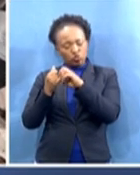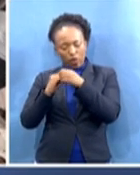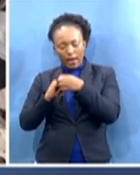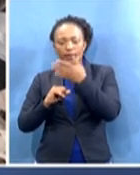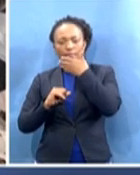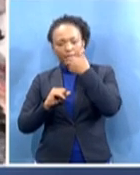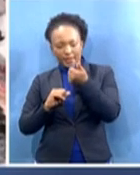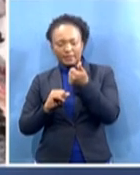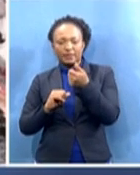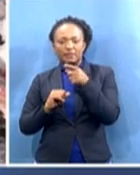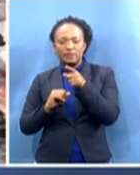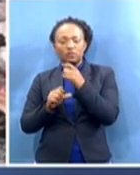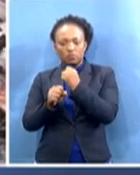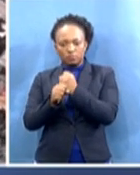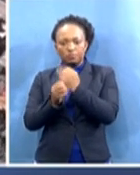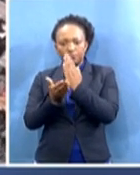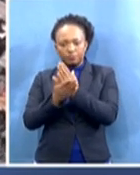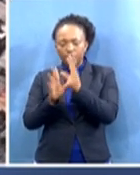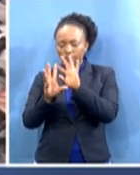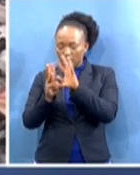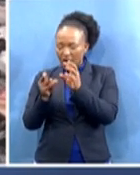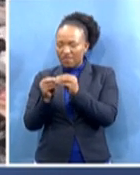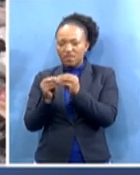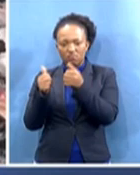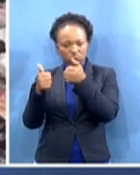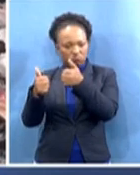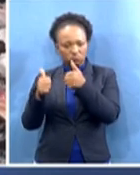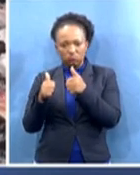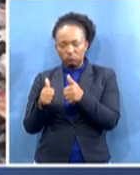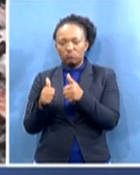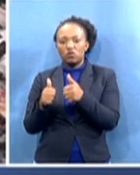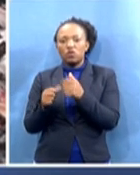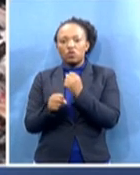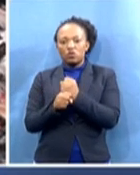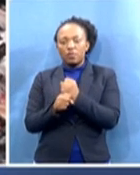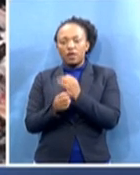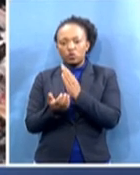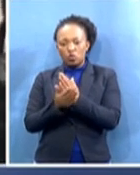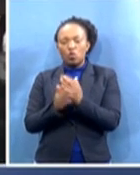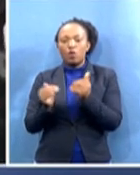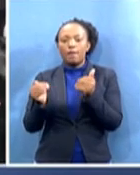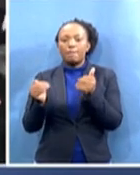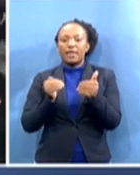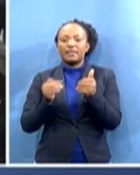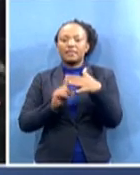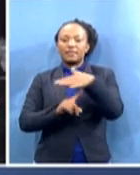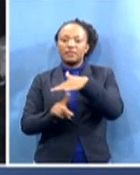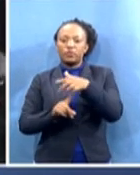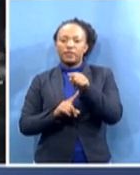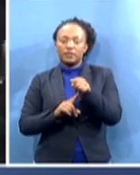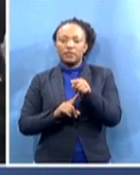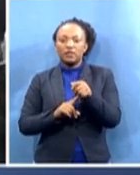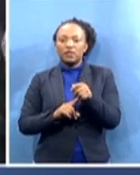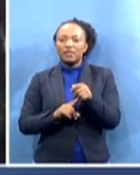everything is on place in order to manage the situation. The emergency, the rule here is